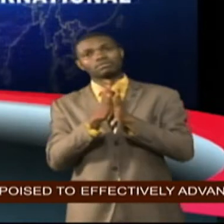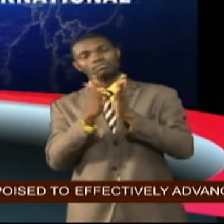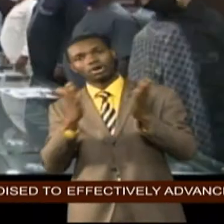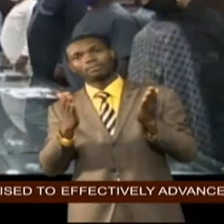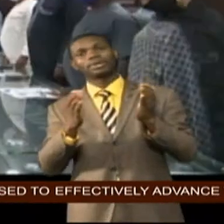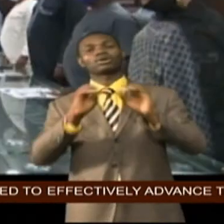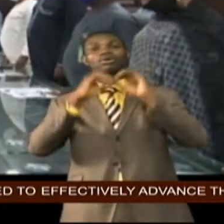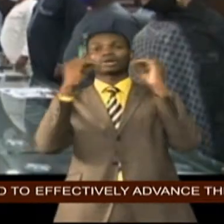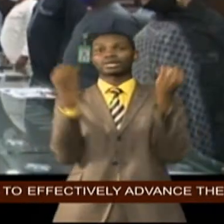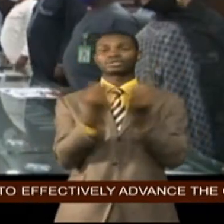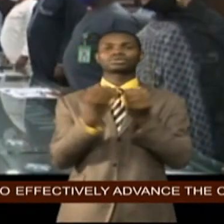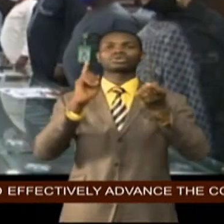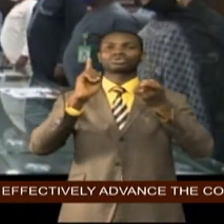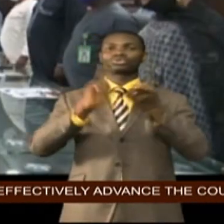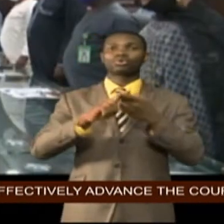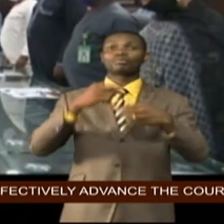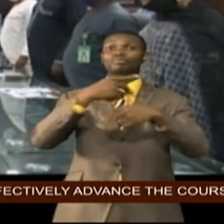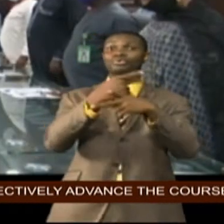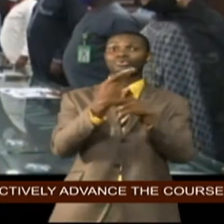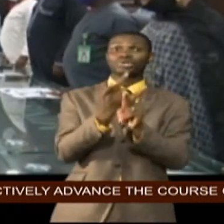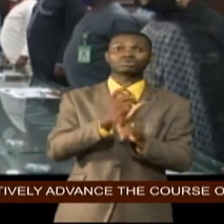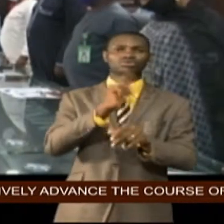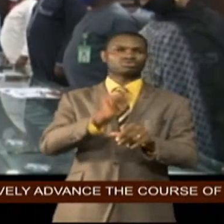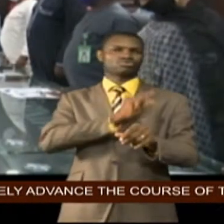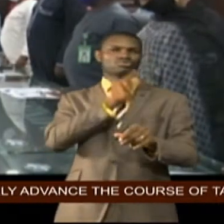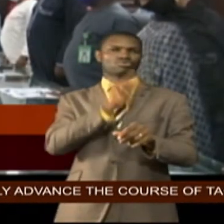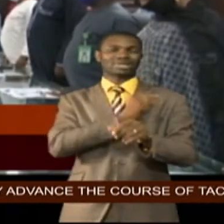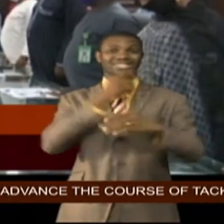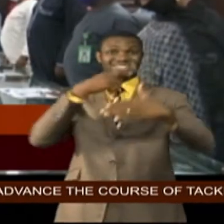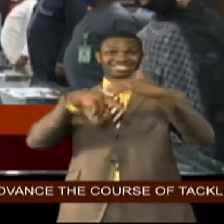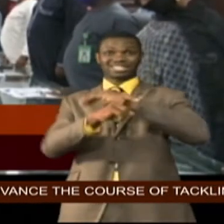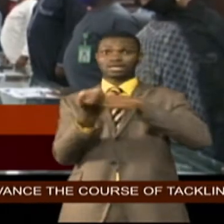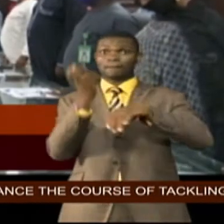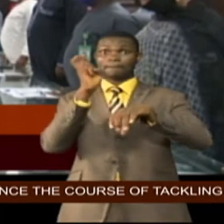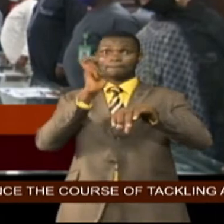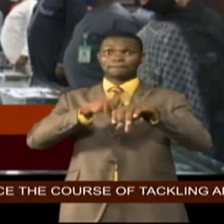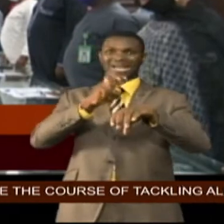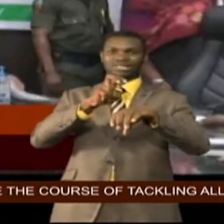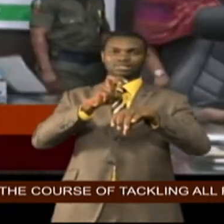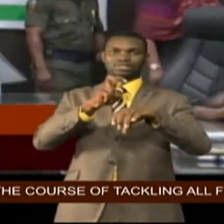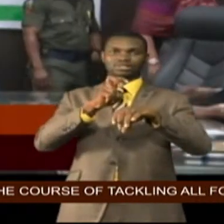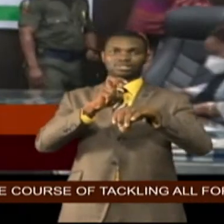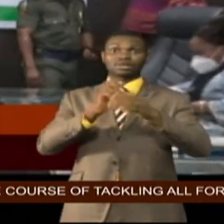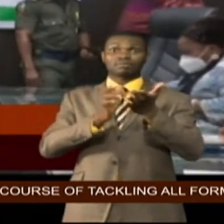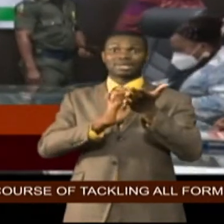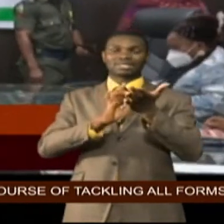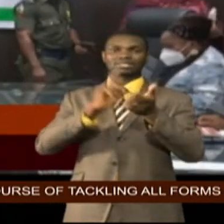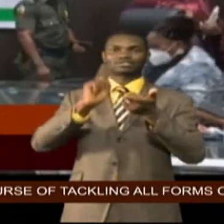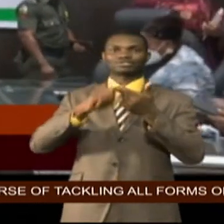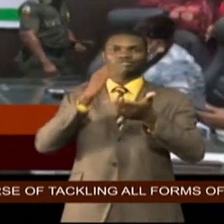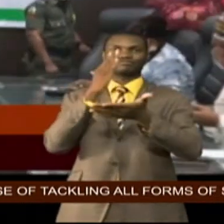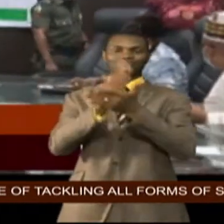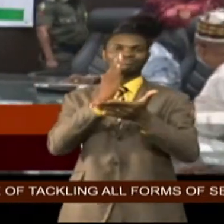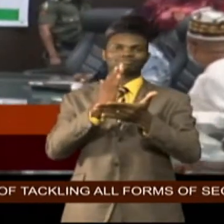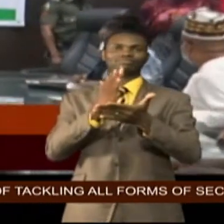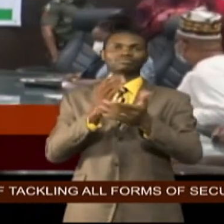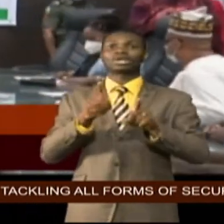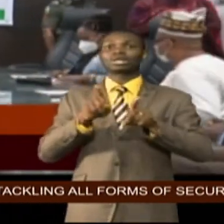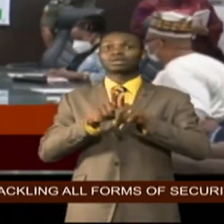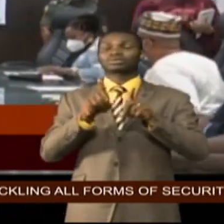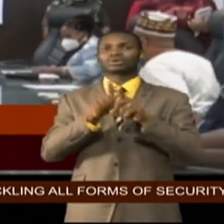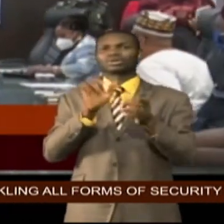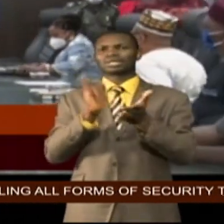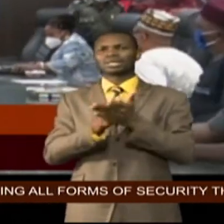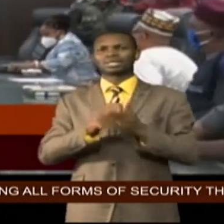produce quality snake bite treatment to reduce the frightening statistics. While describing as unfortunate that Nigeria is